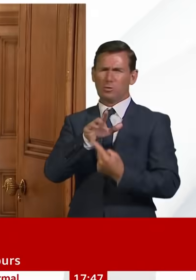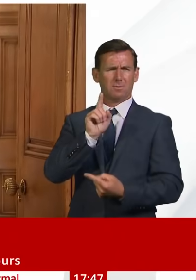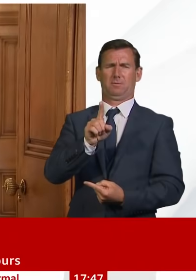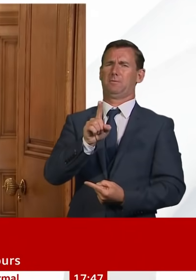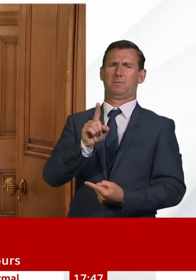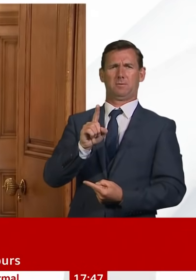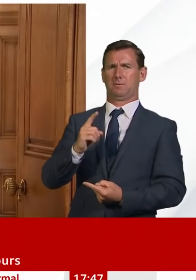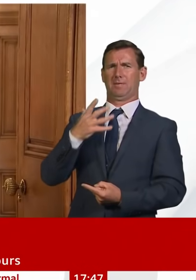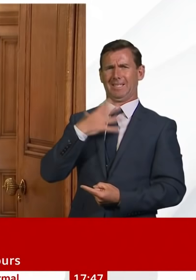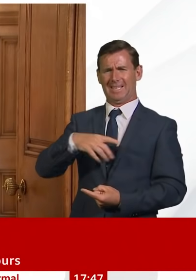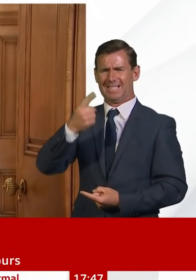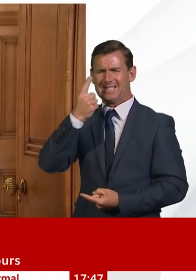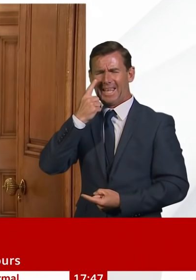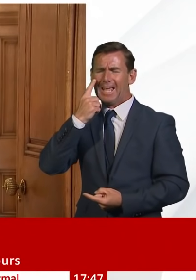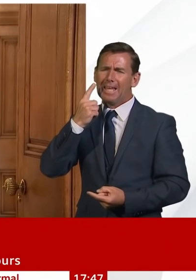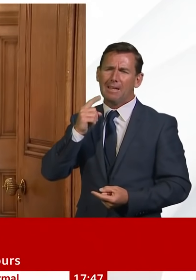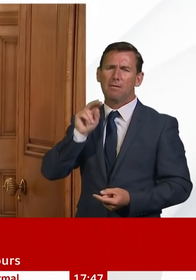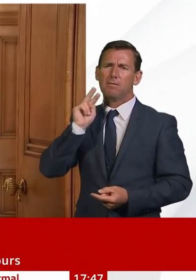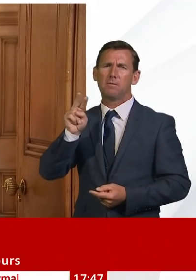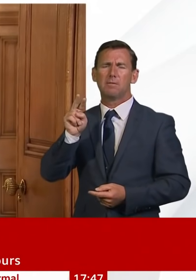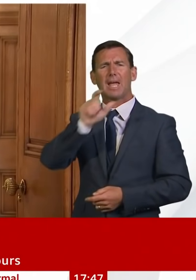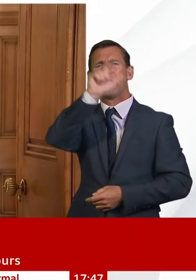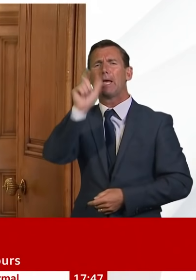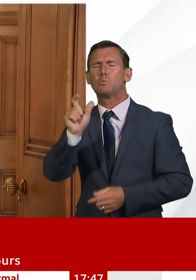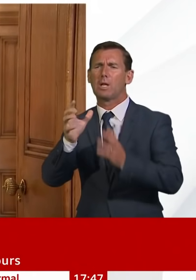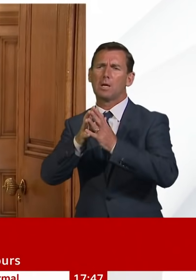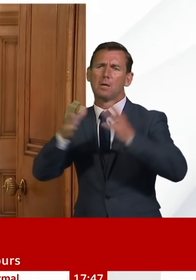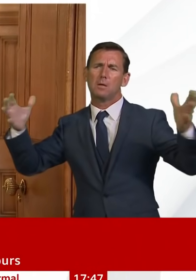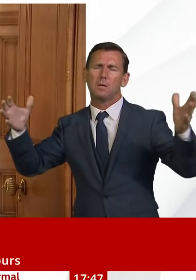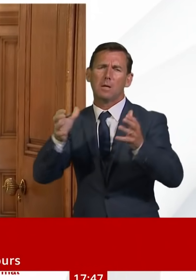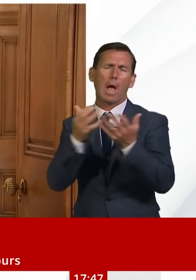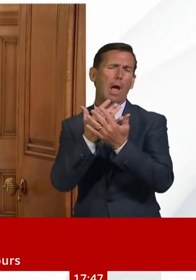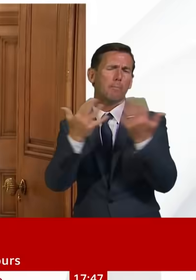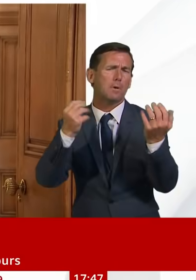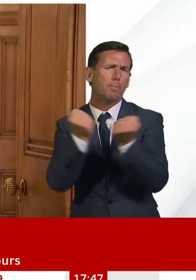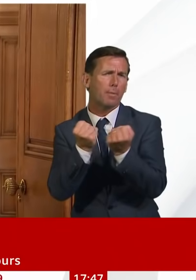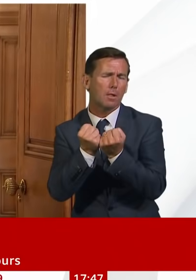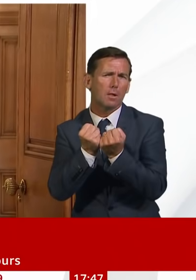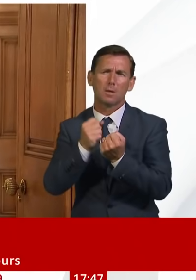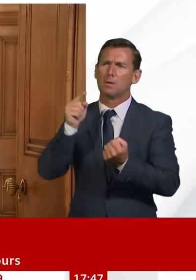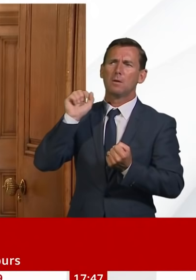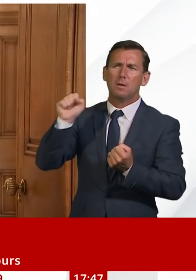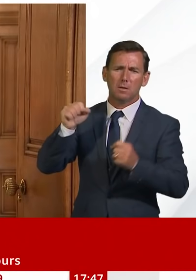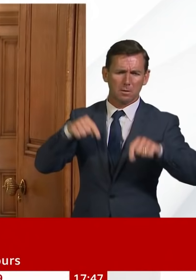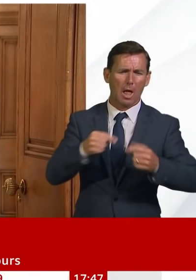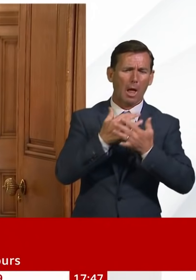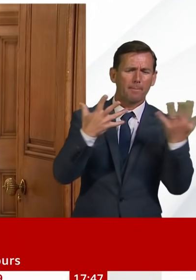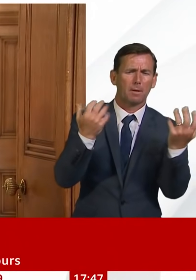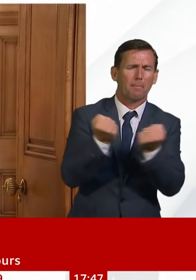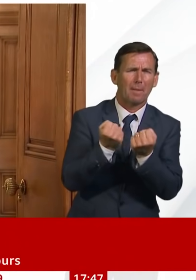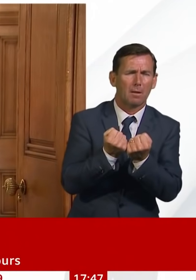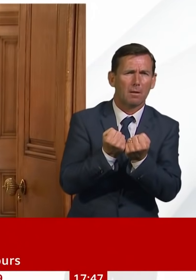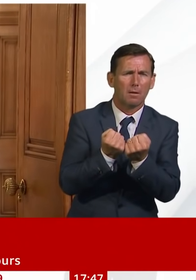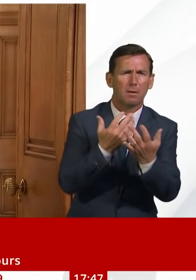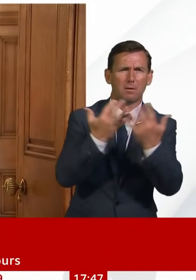that and take into account the size of the country and the different characteristics of the different countries. So